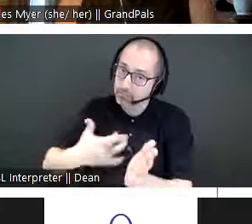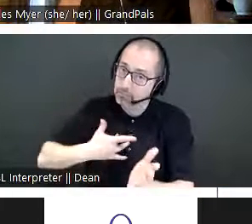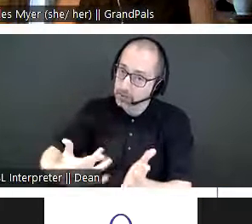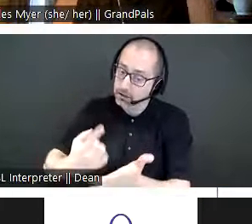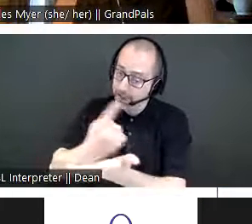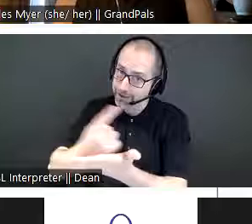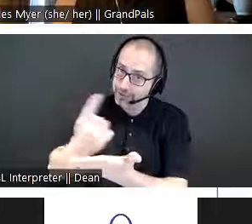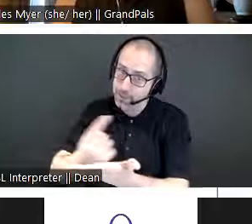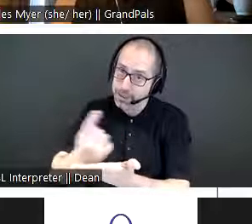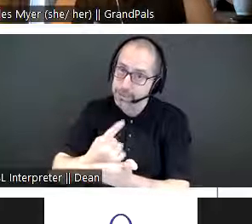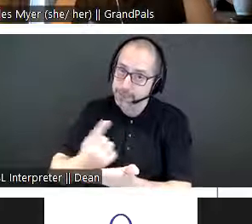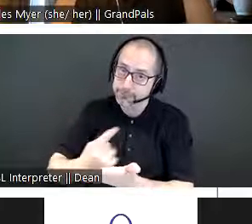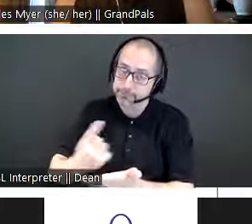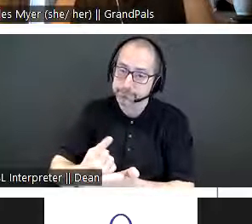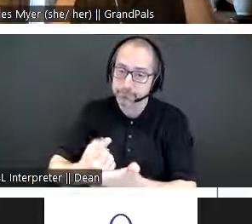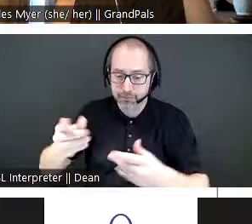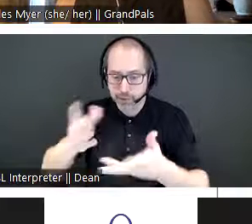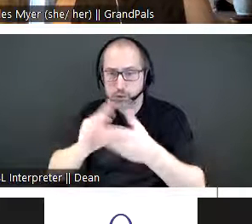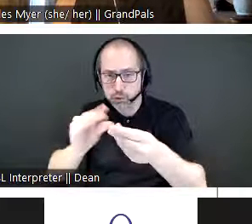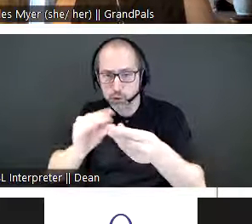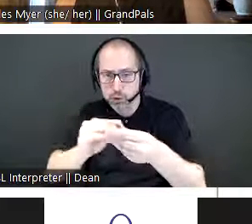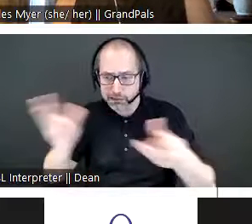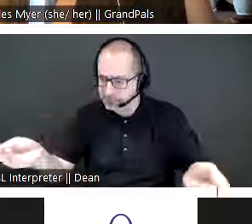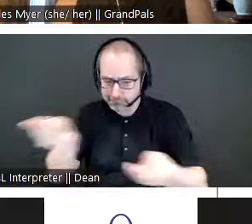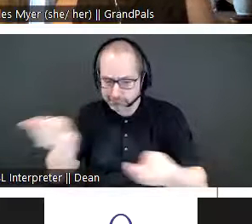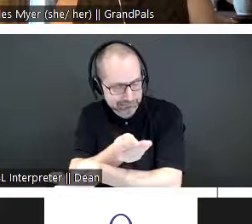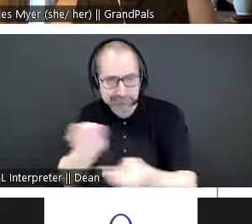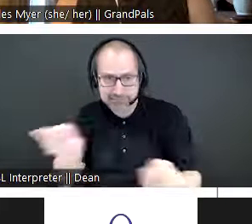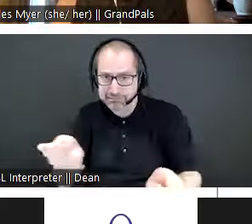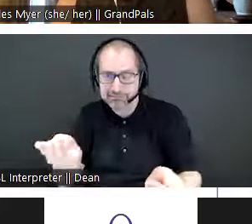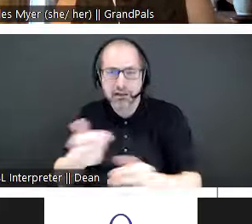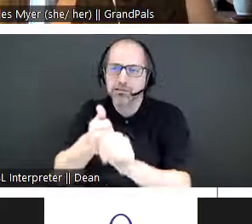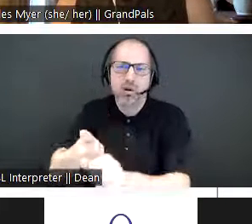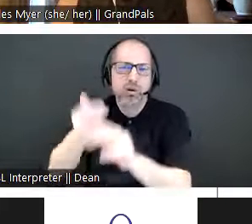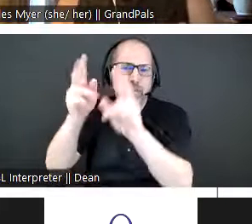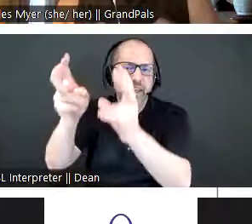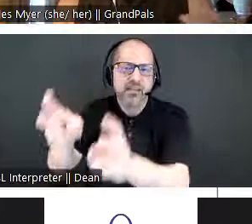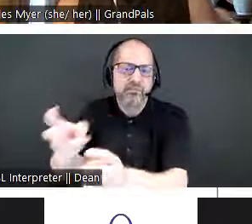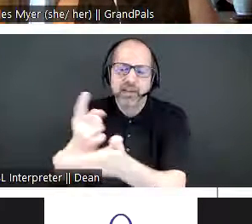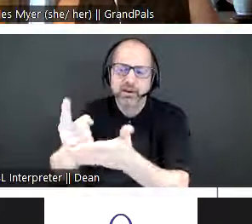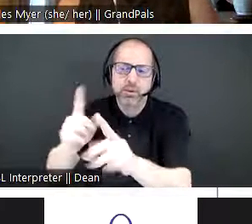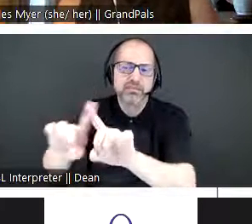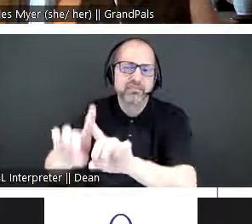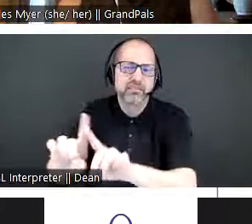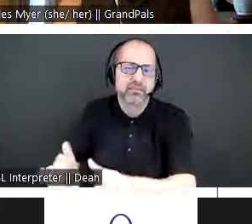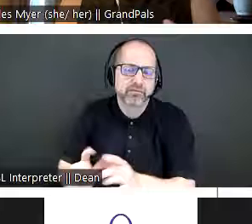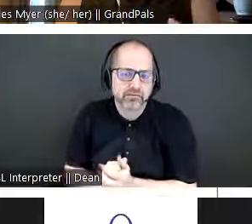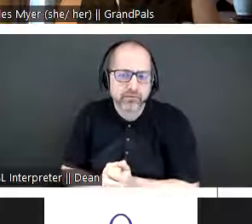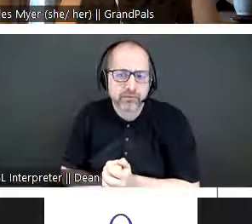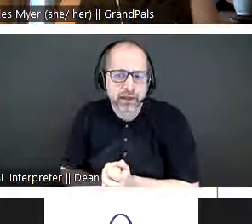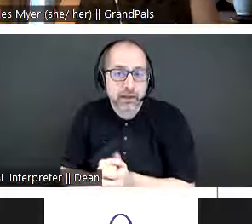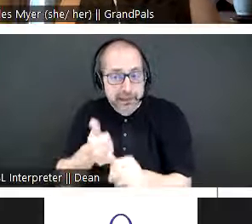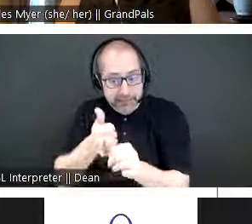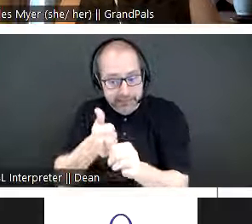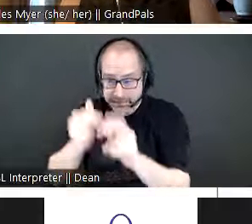basis and share stories based on various themes each week. And each week, as they explore these